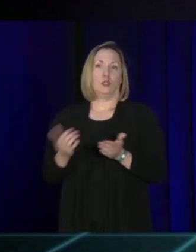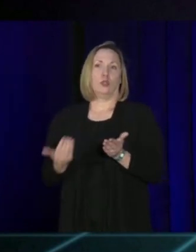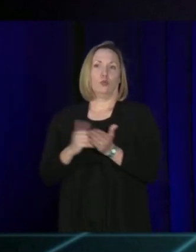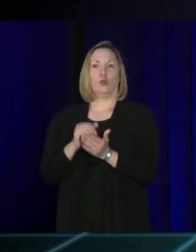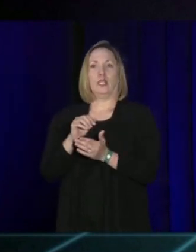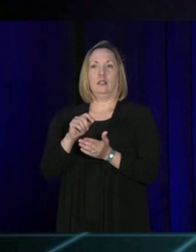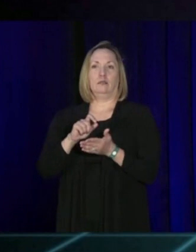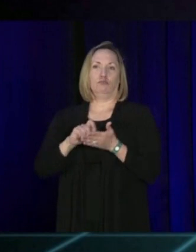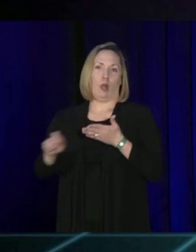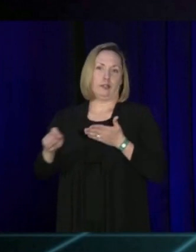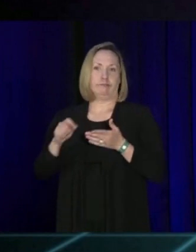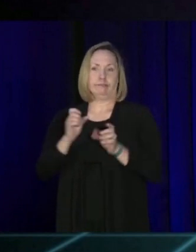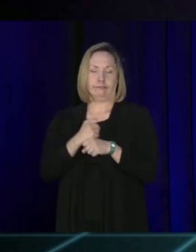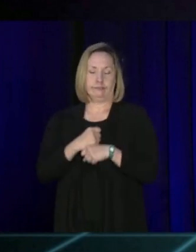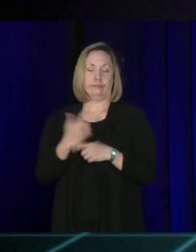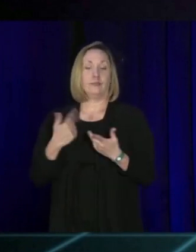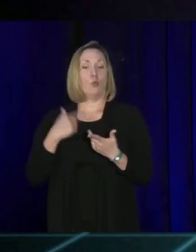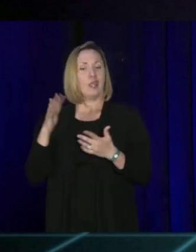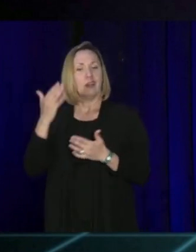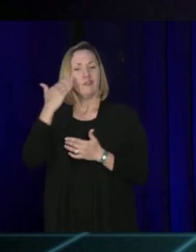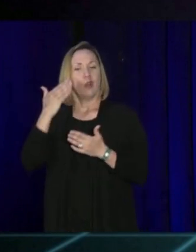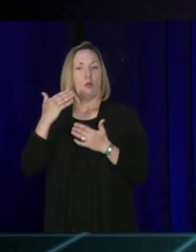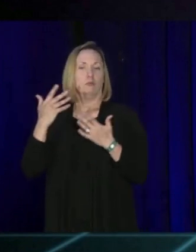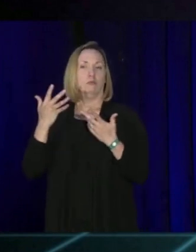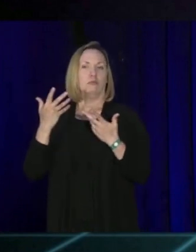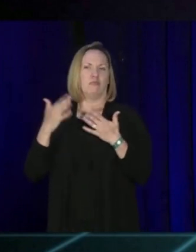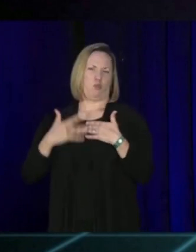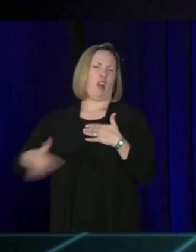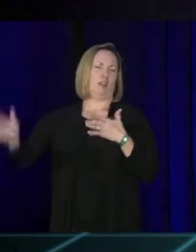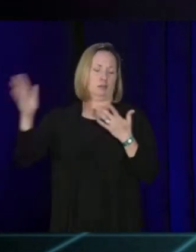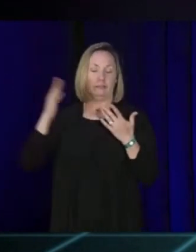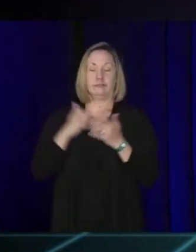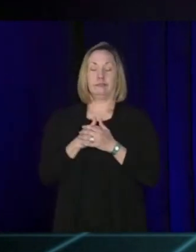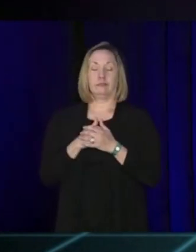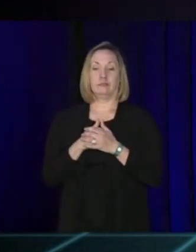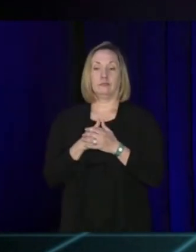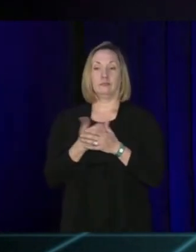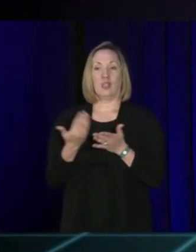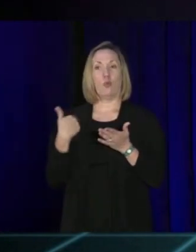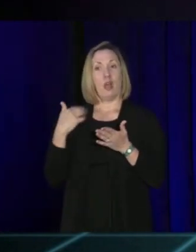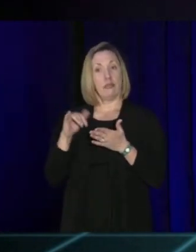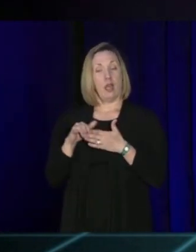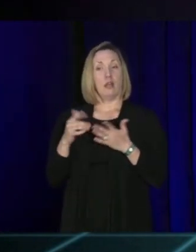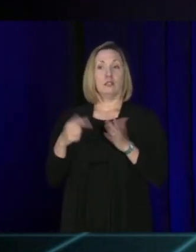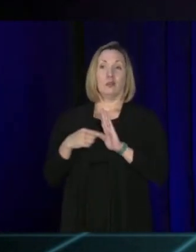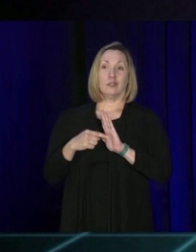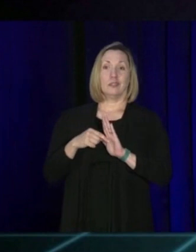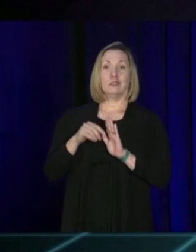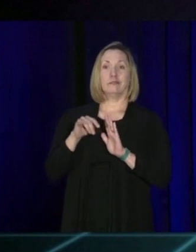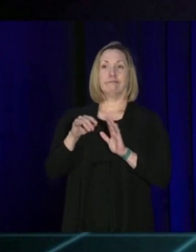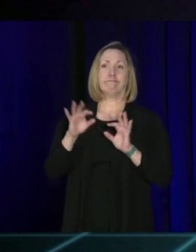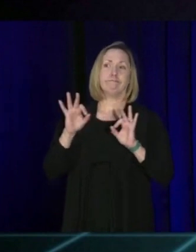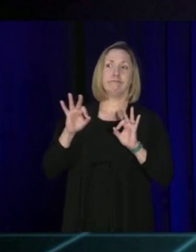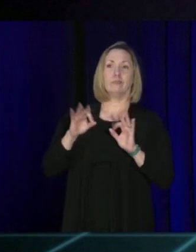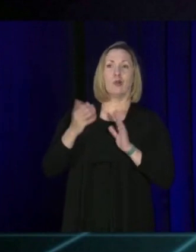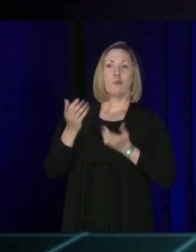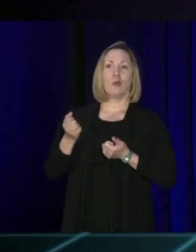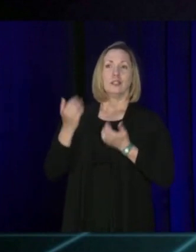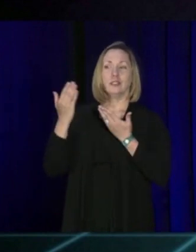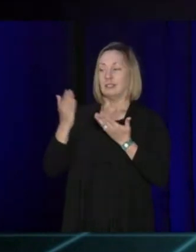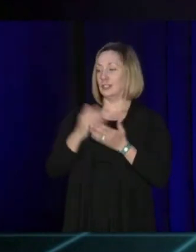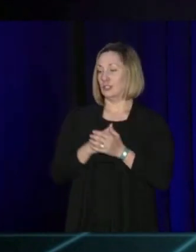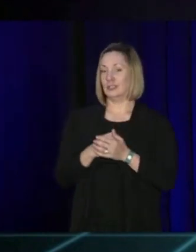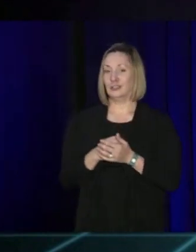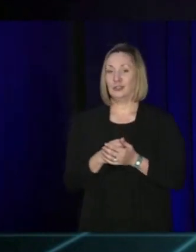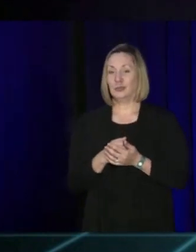And we kind of know the rest is history, and we had that, for example, iconic presentation by Pete Hunt in